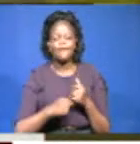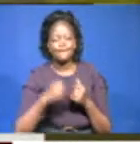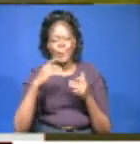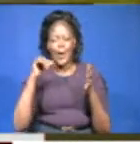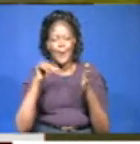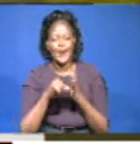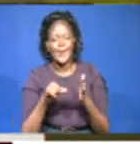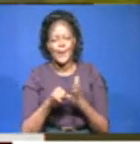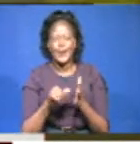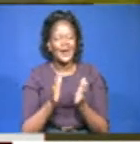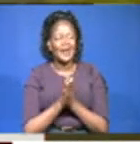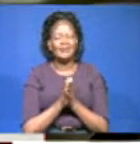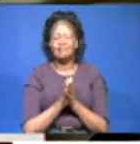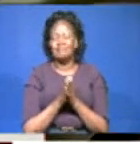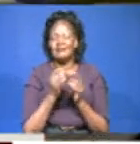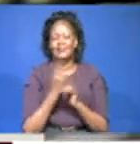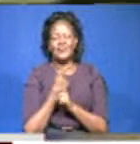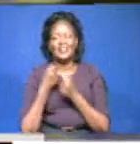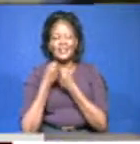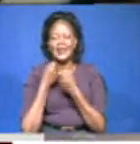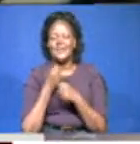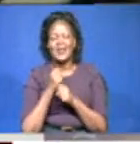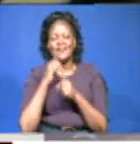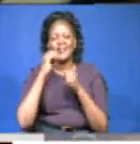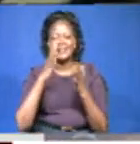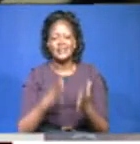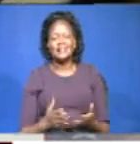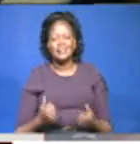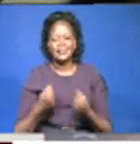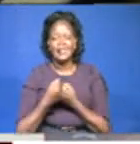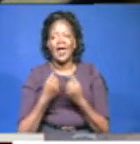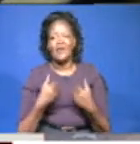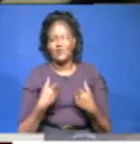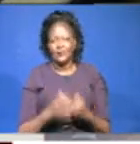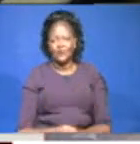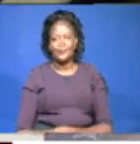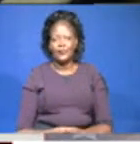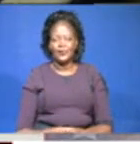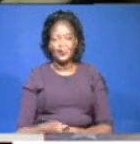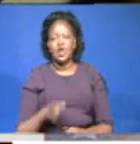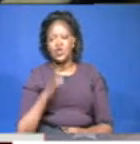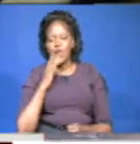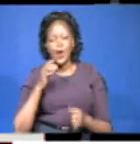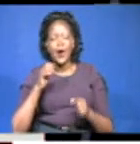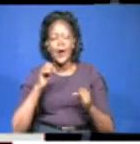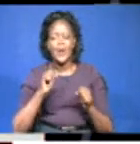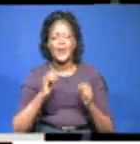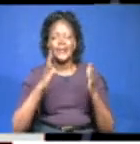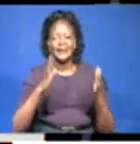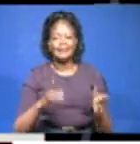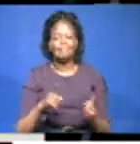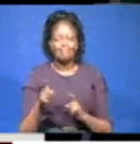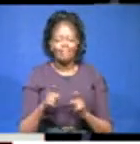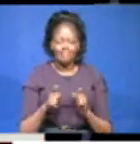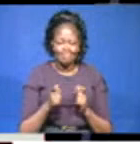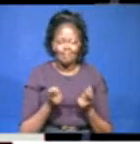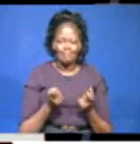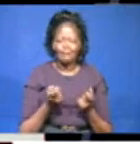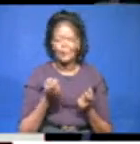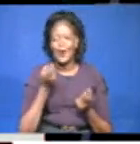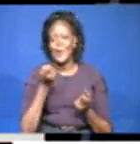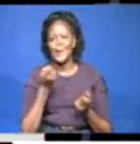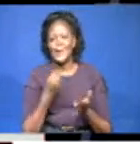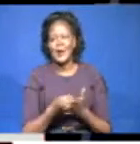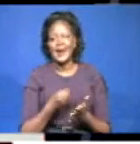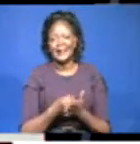are making investors wary of loading up on government bonds. Debt managers are adjusting to a less liquid and more volatile